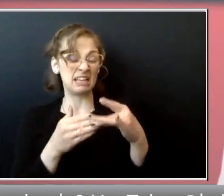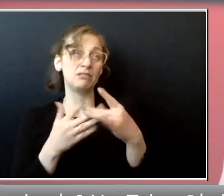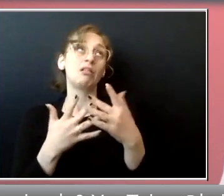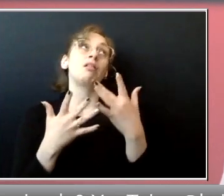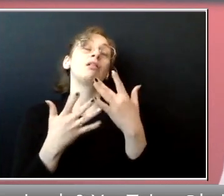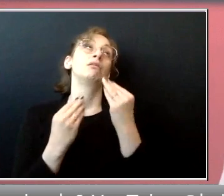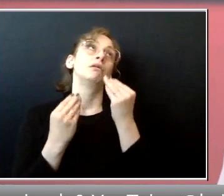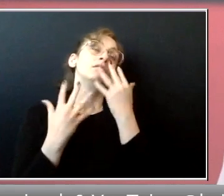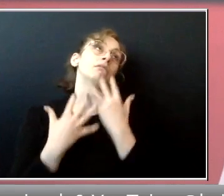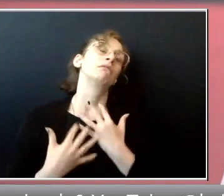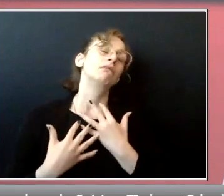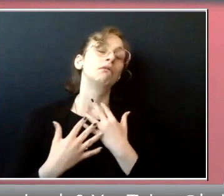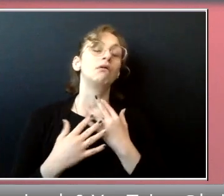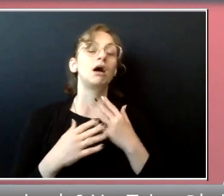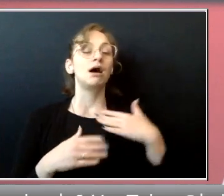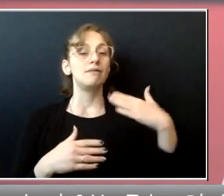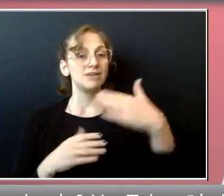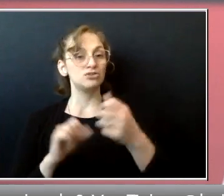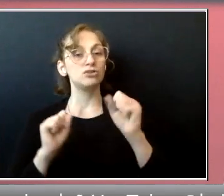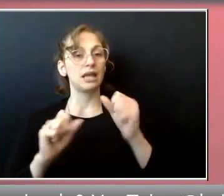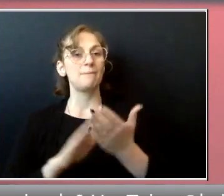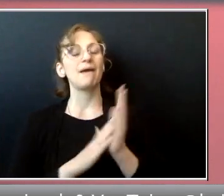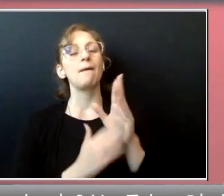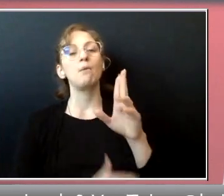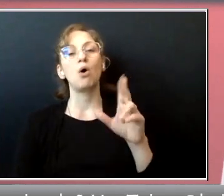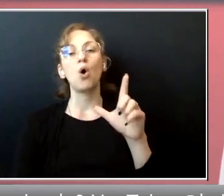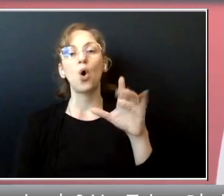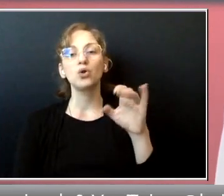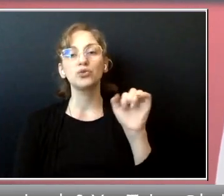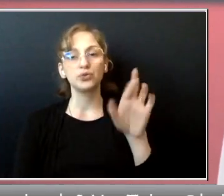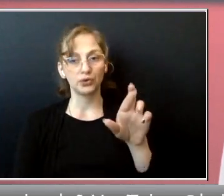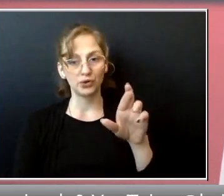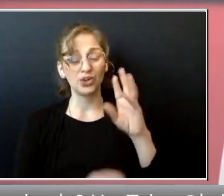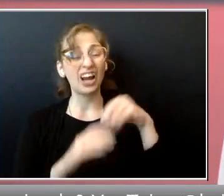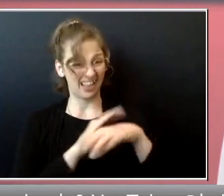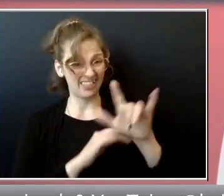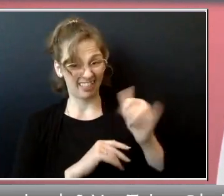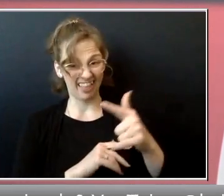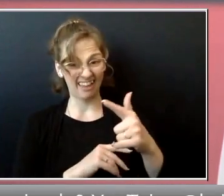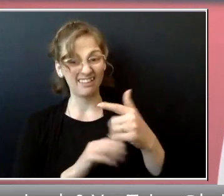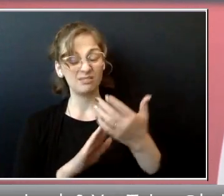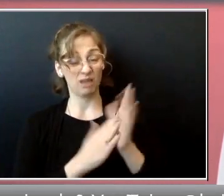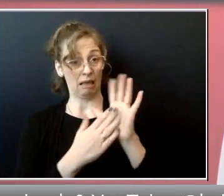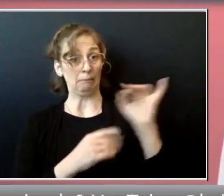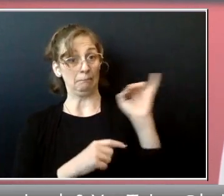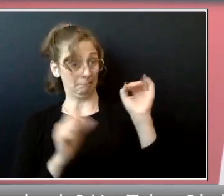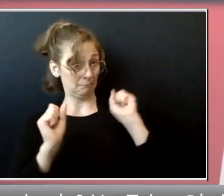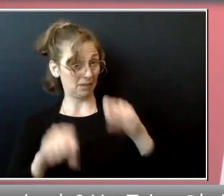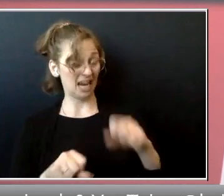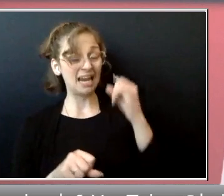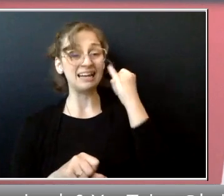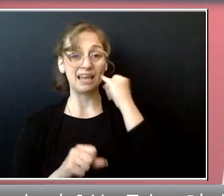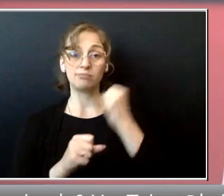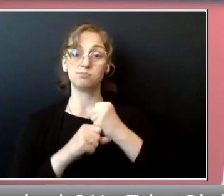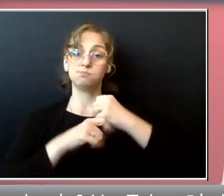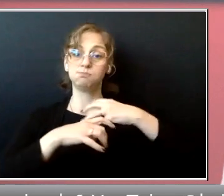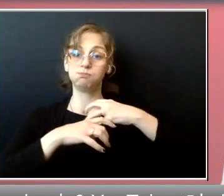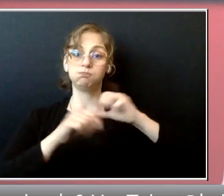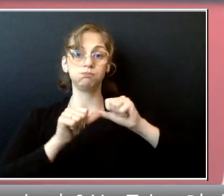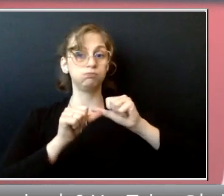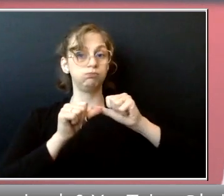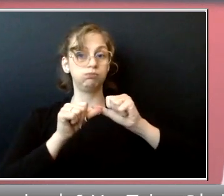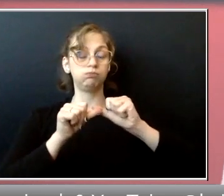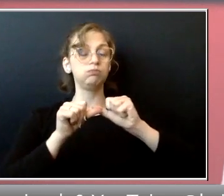can get infected if your swelling gets bad enough. So if you do have something like Steve had, please seek medical